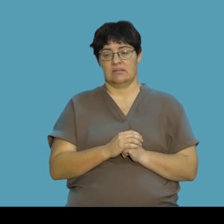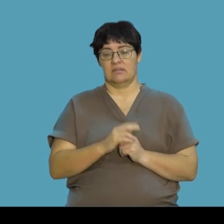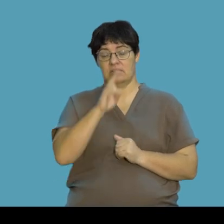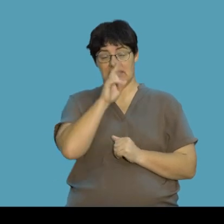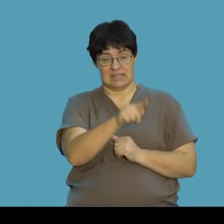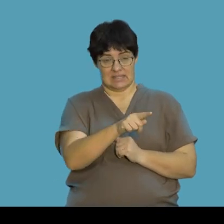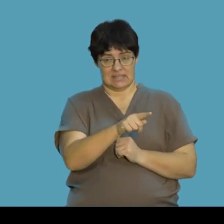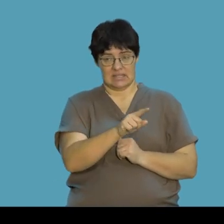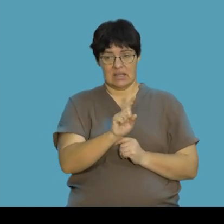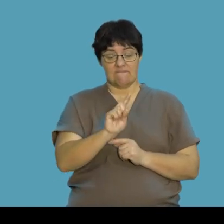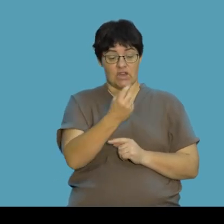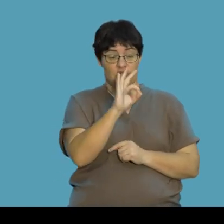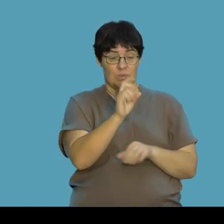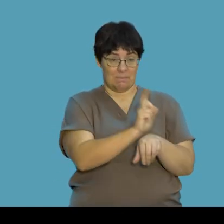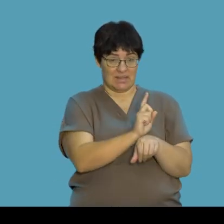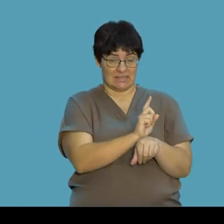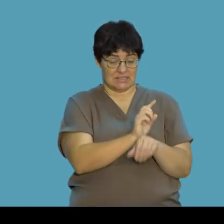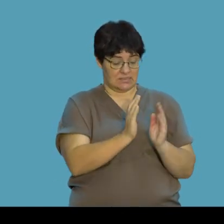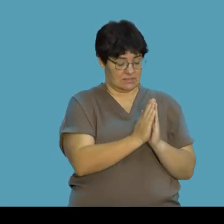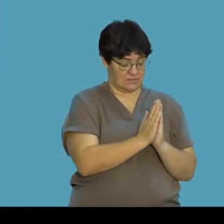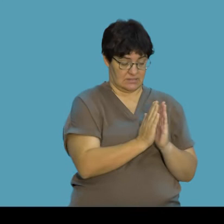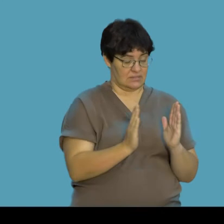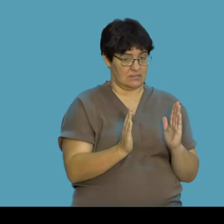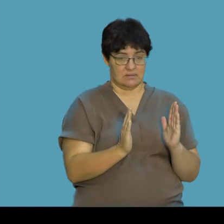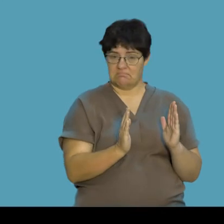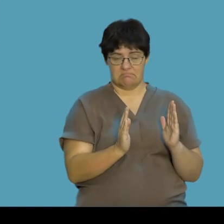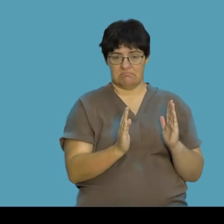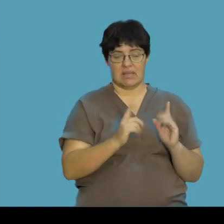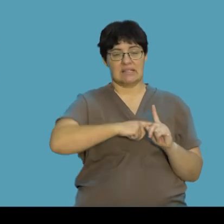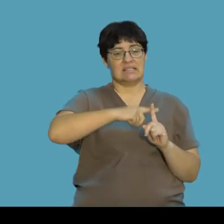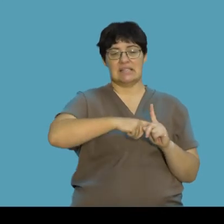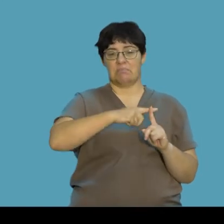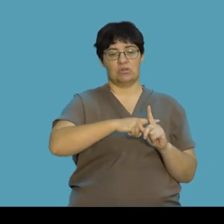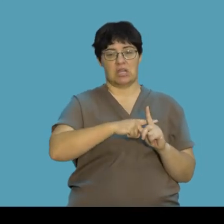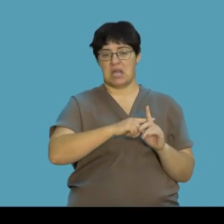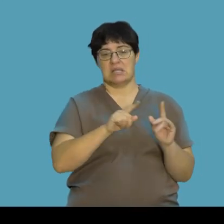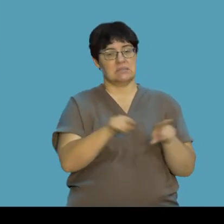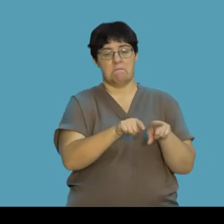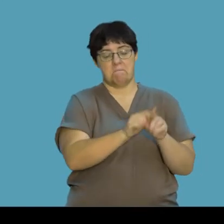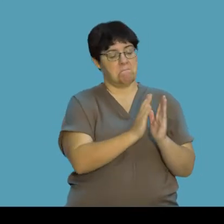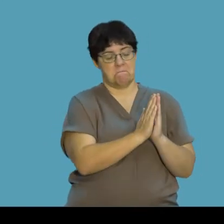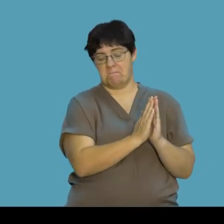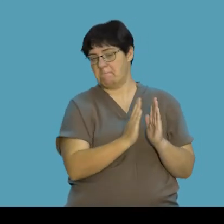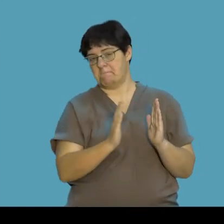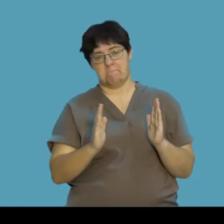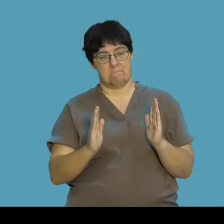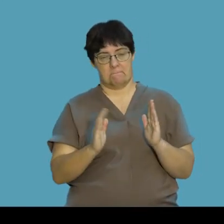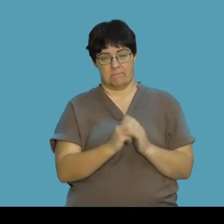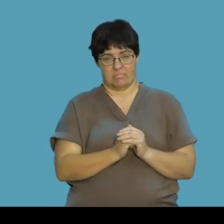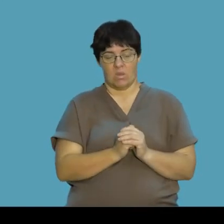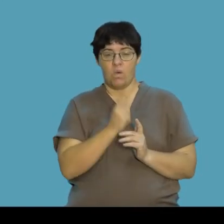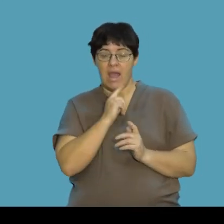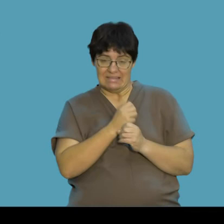within the first 3 minutes, okay, within the first 3 minutes, what is actually happening? Temperature remains the same. That was